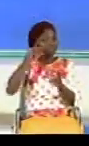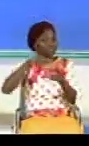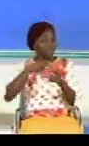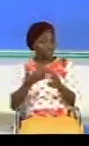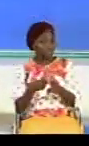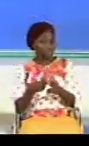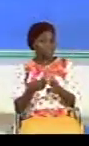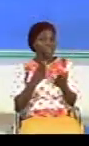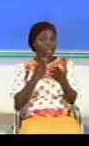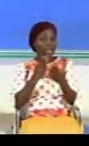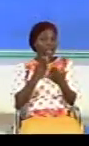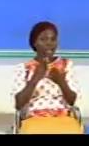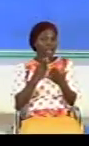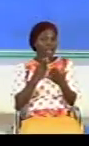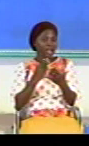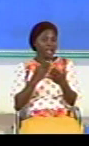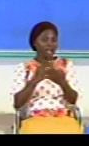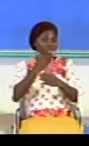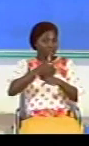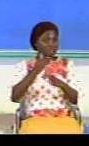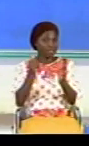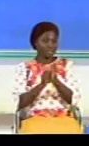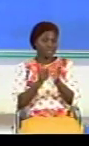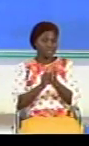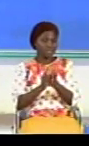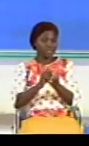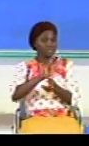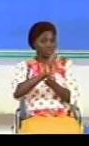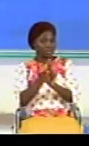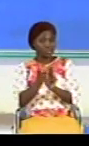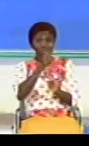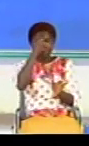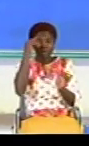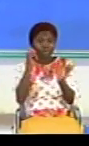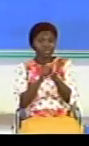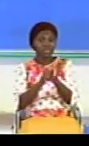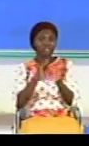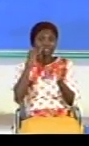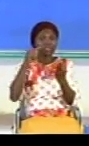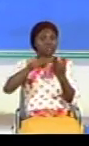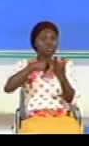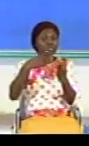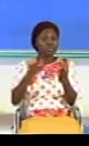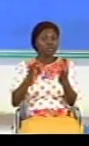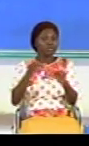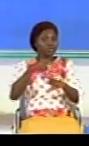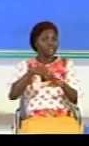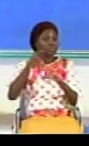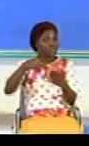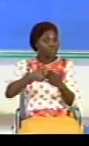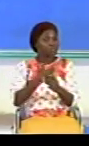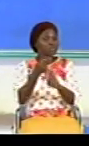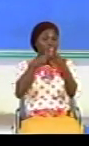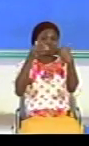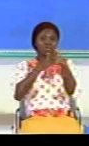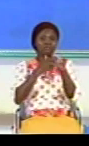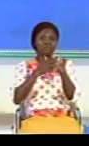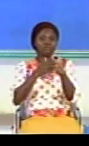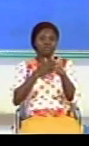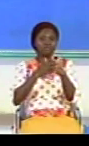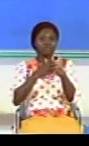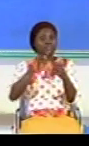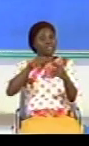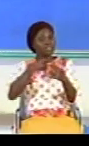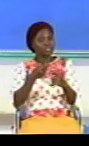will be the beginning of times of refreshing from heaven, then thou shalt lift up thy face without